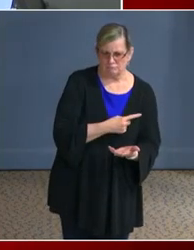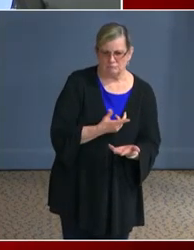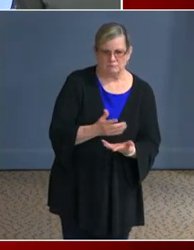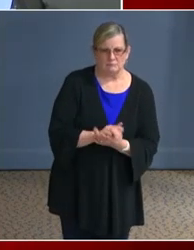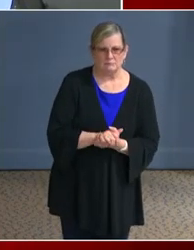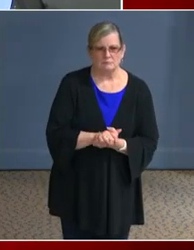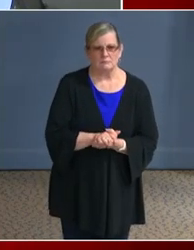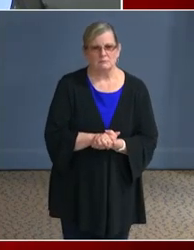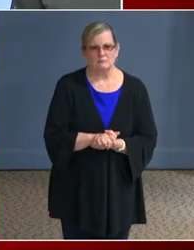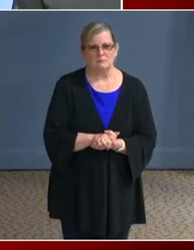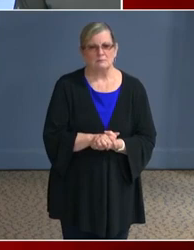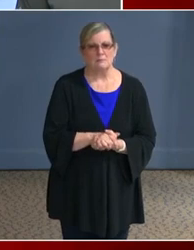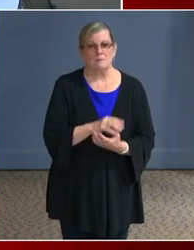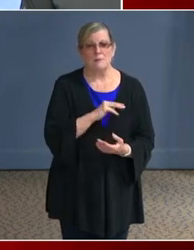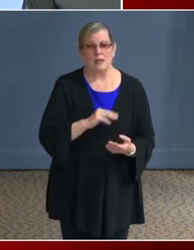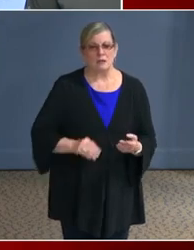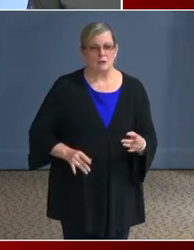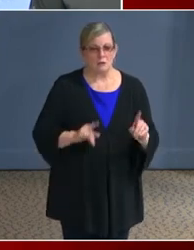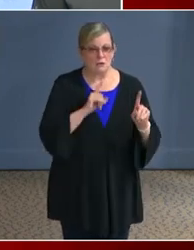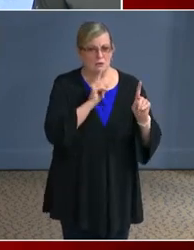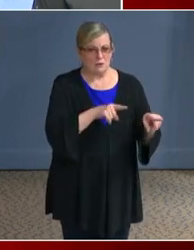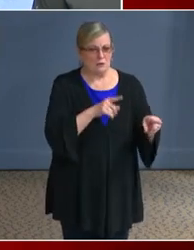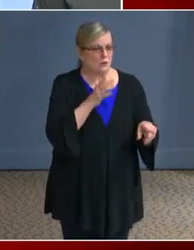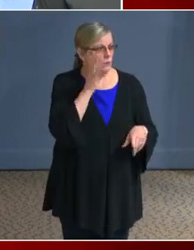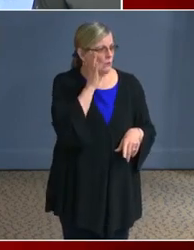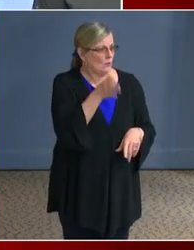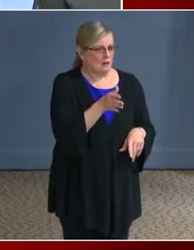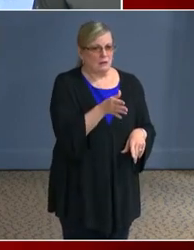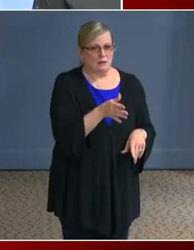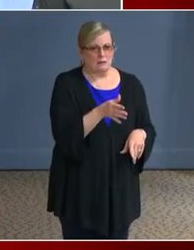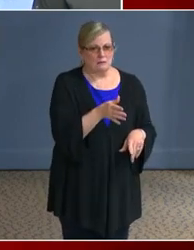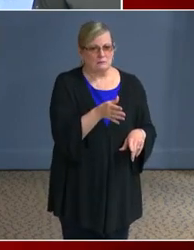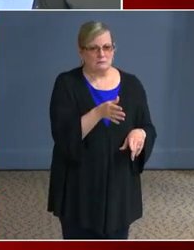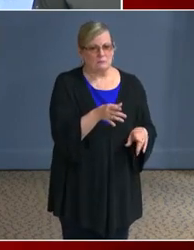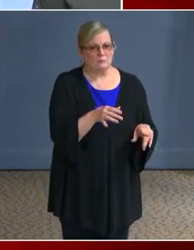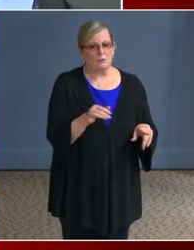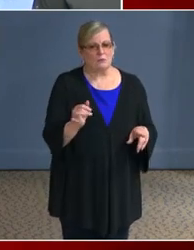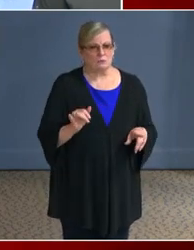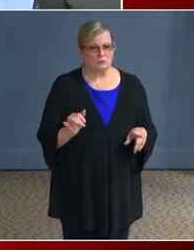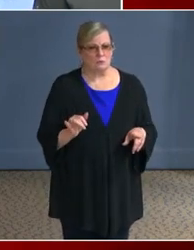The mayor's order will also